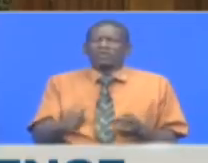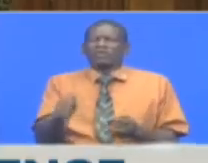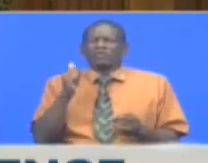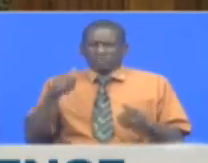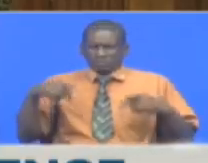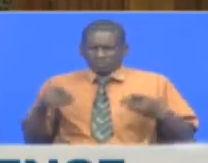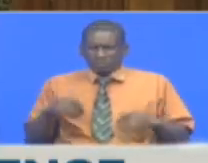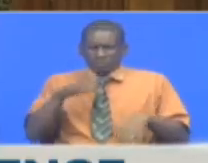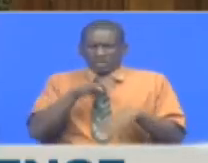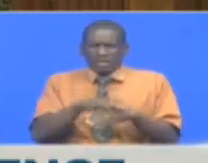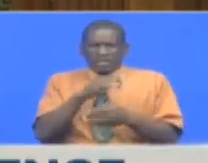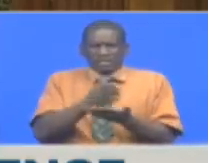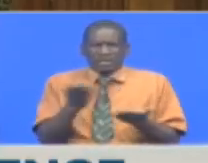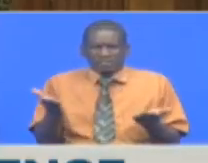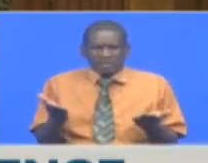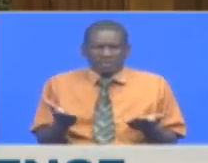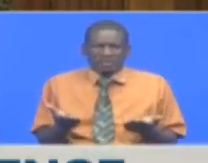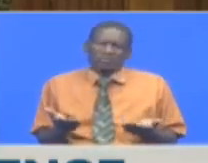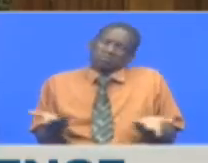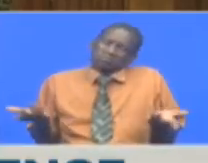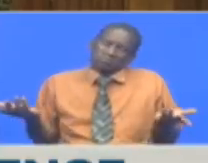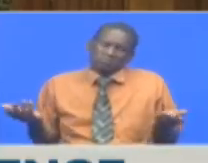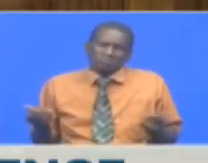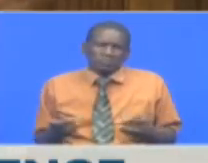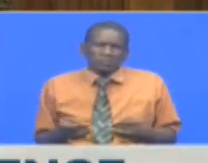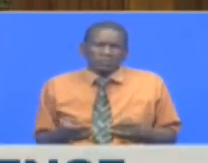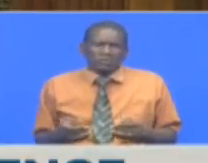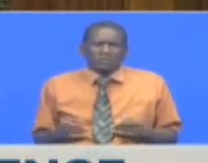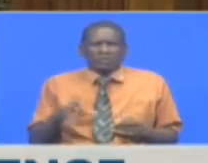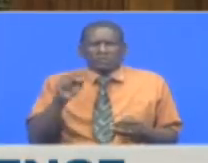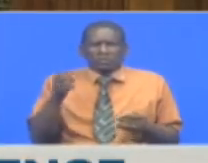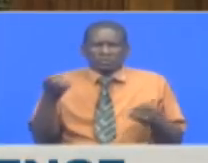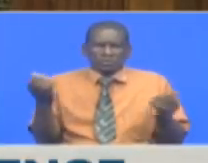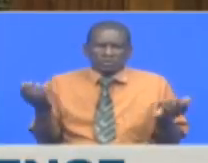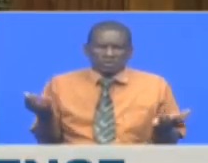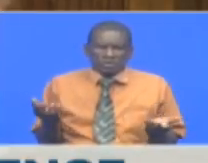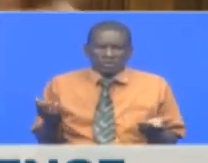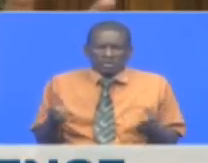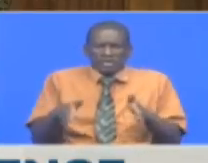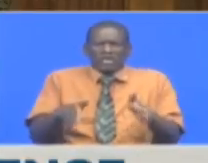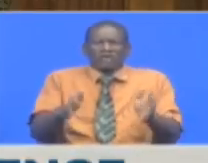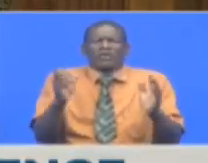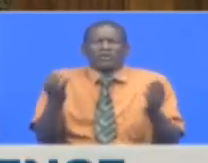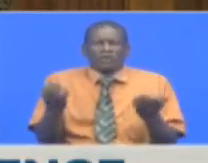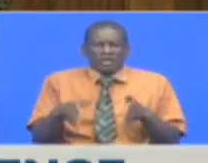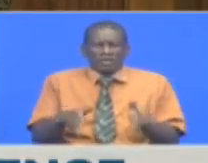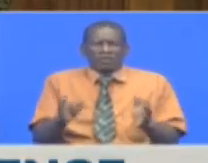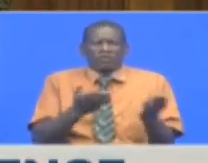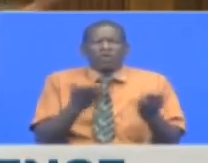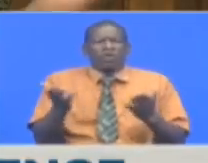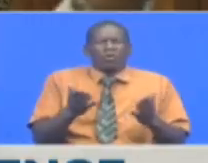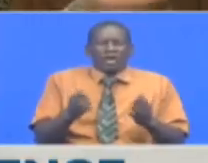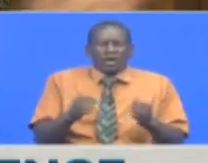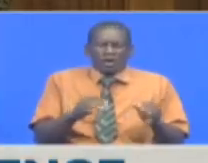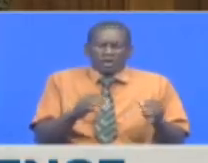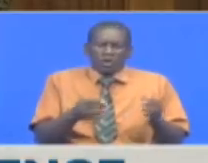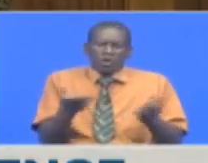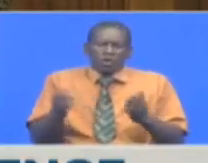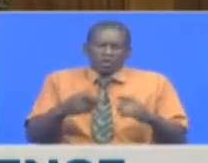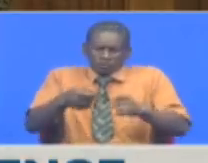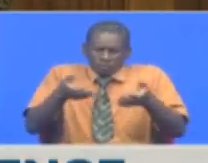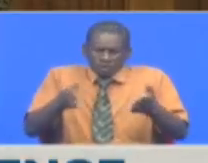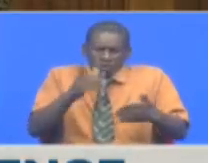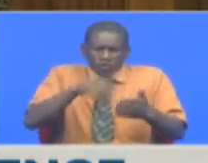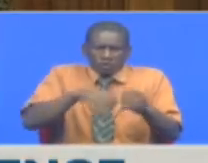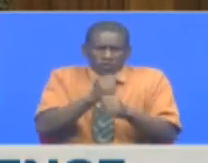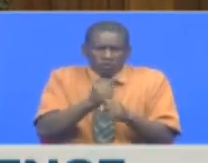much more a cohesive society. So in terms of where do we go from here? Well, I'm